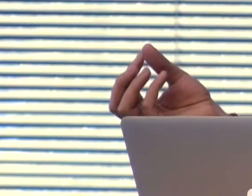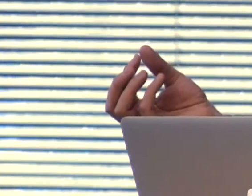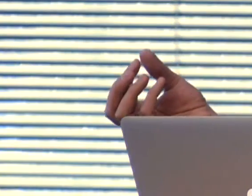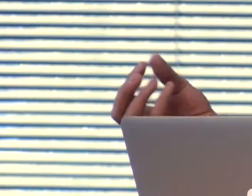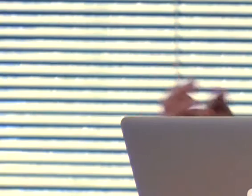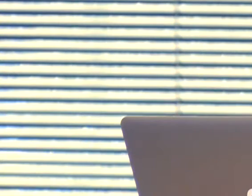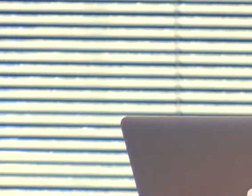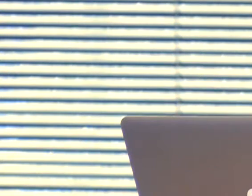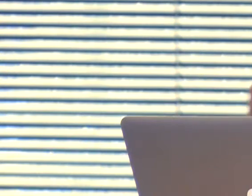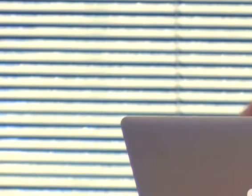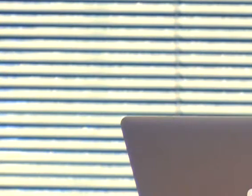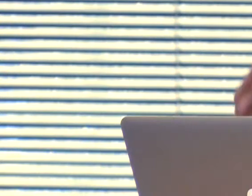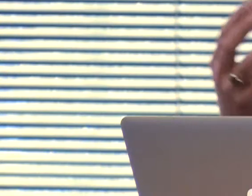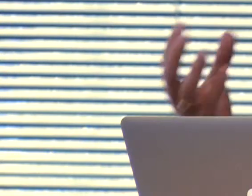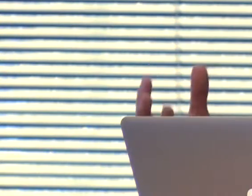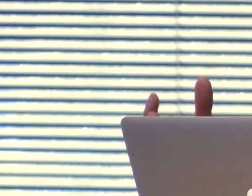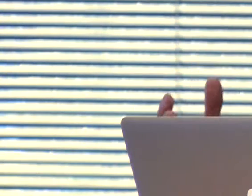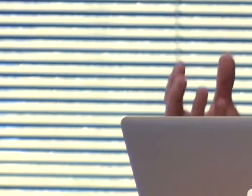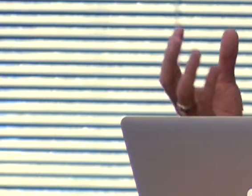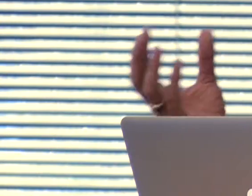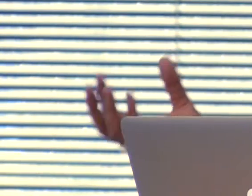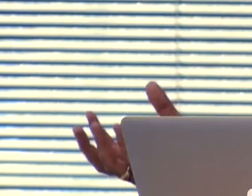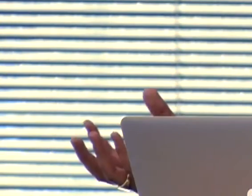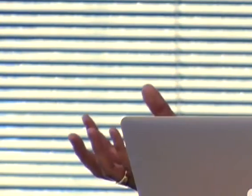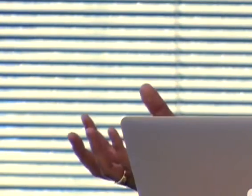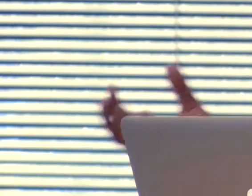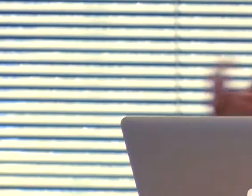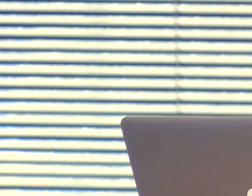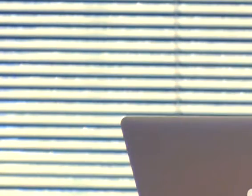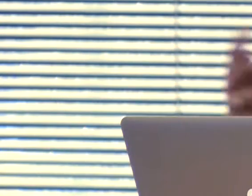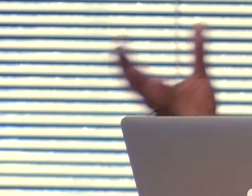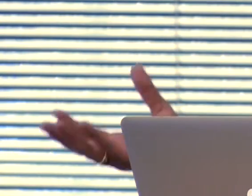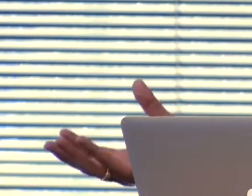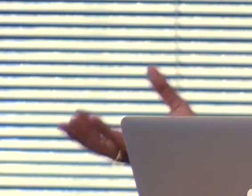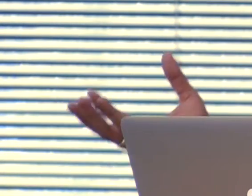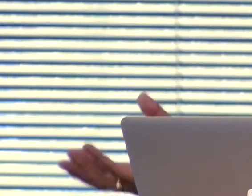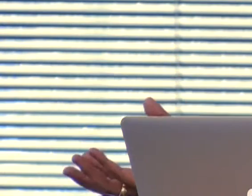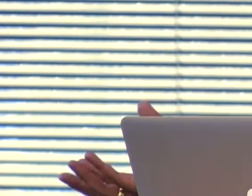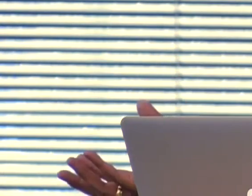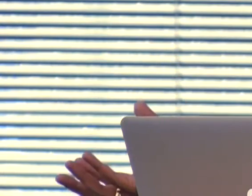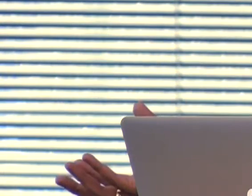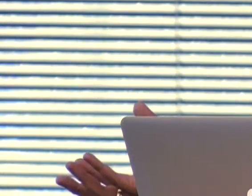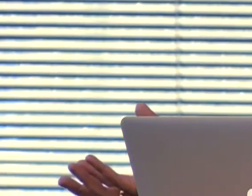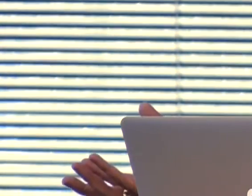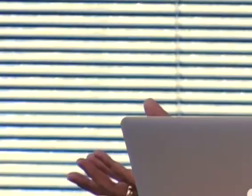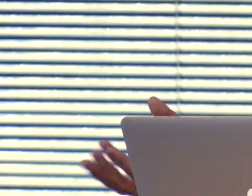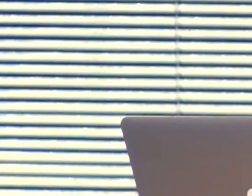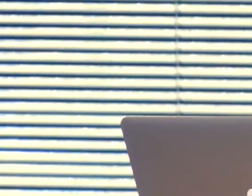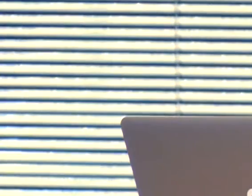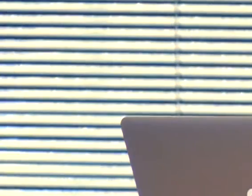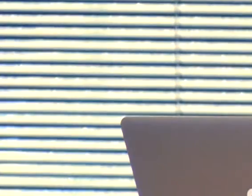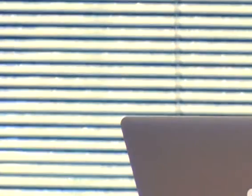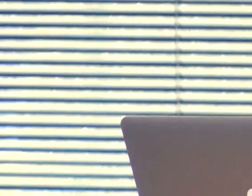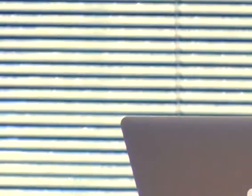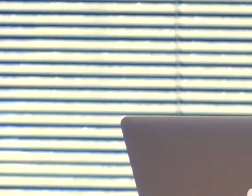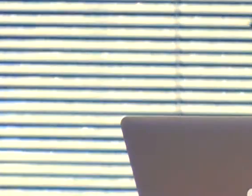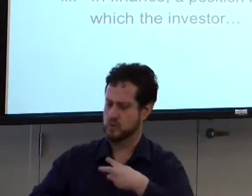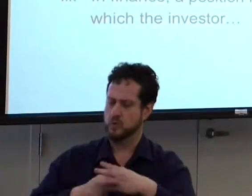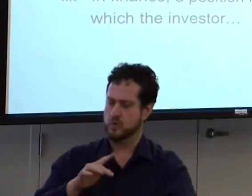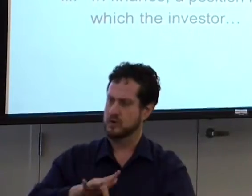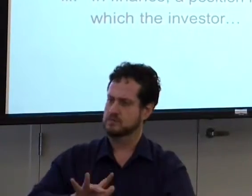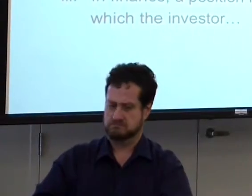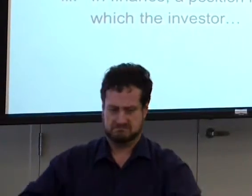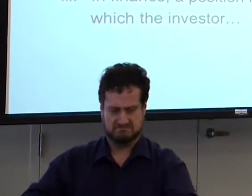that allow us to perceive and understand and reason about spatial relationships in the physical world. So the question